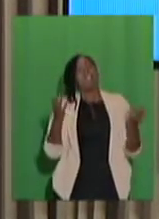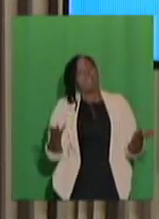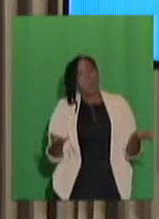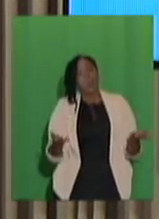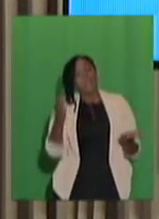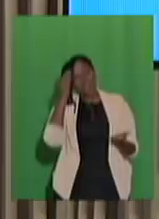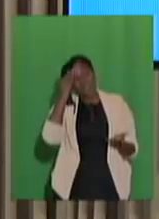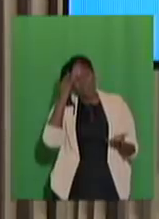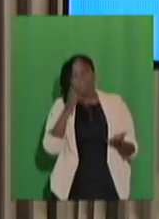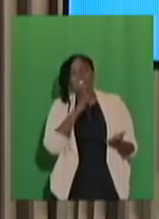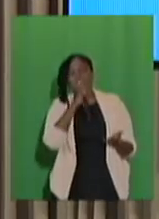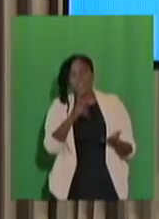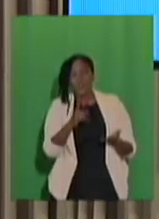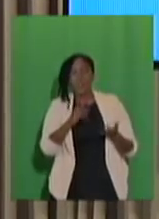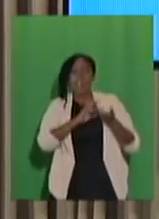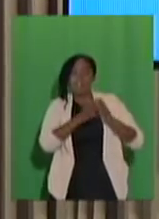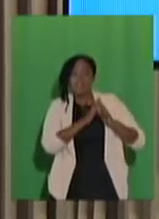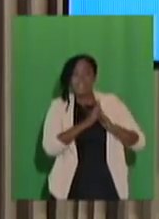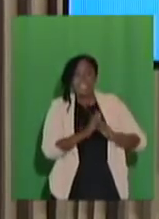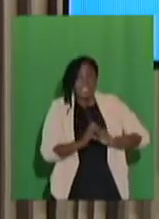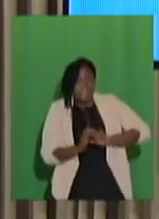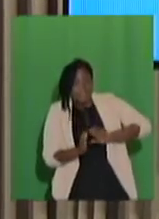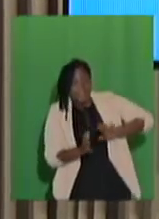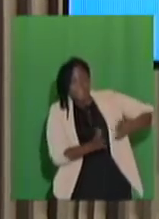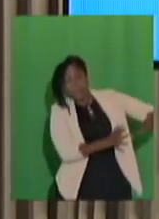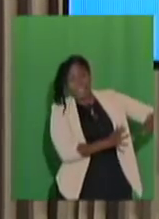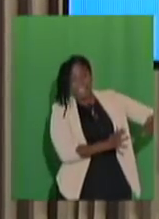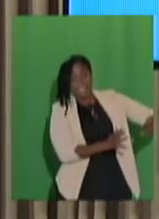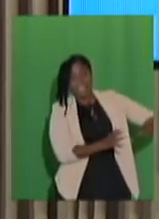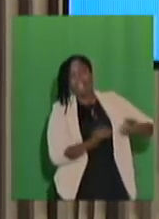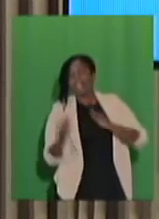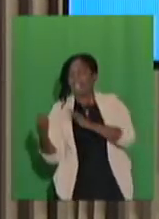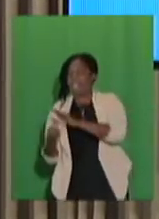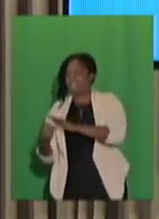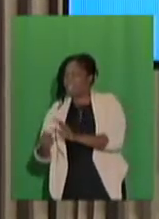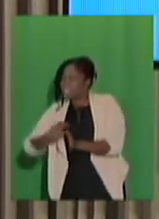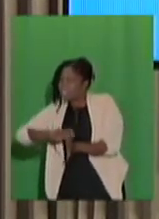possible. That is a general guideline. It